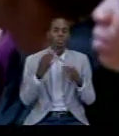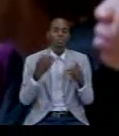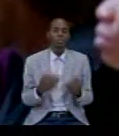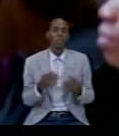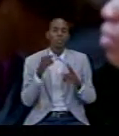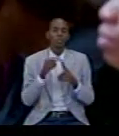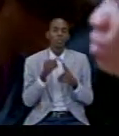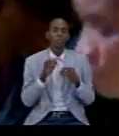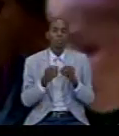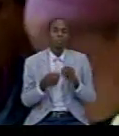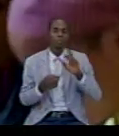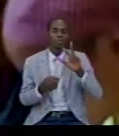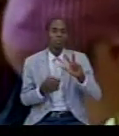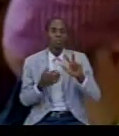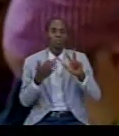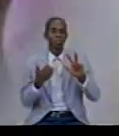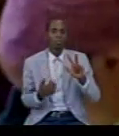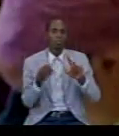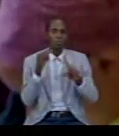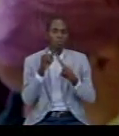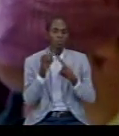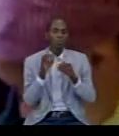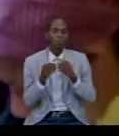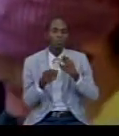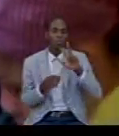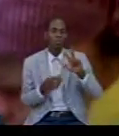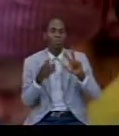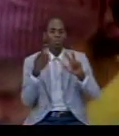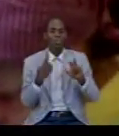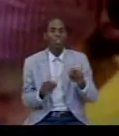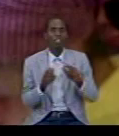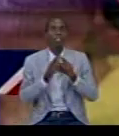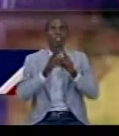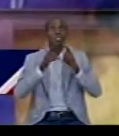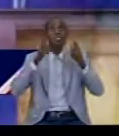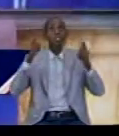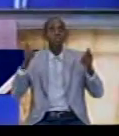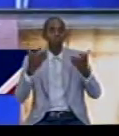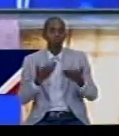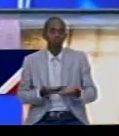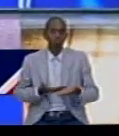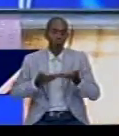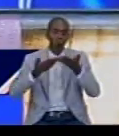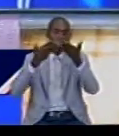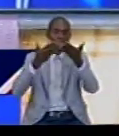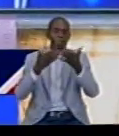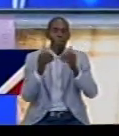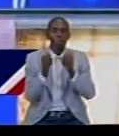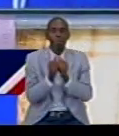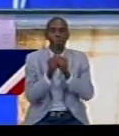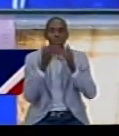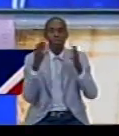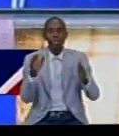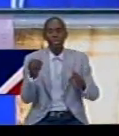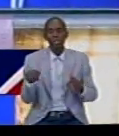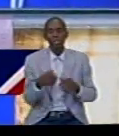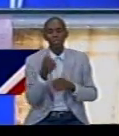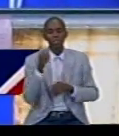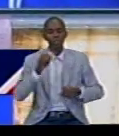number three now. Point number three is the dynamic presentation without any